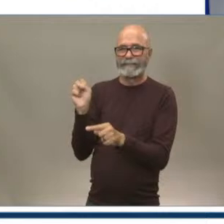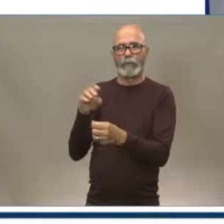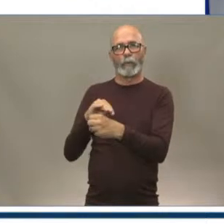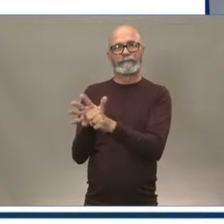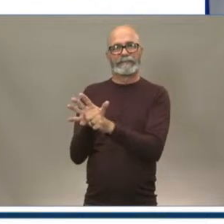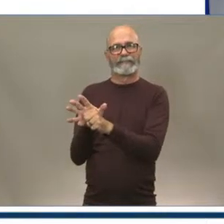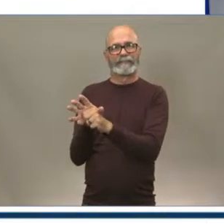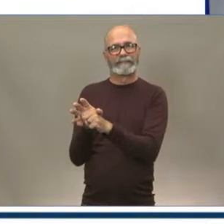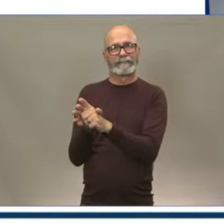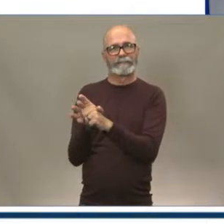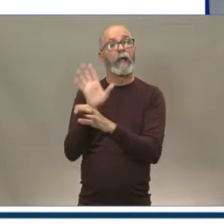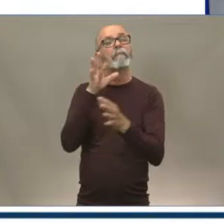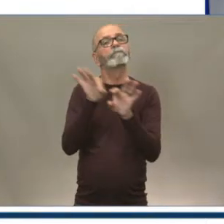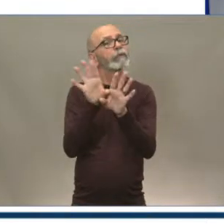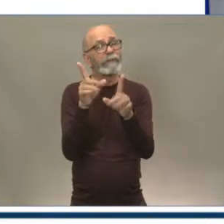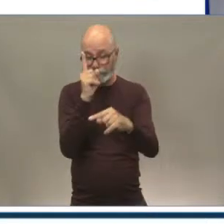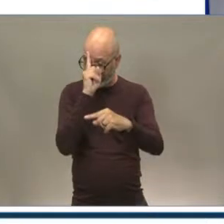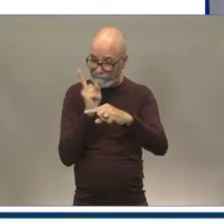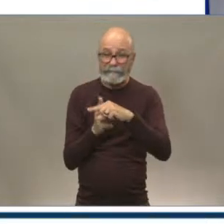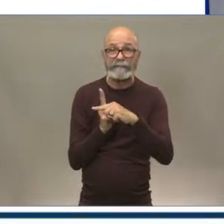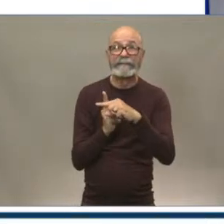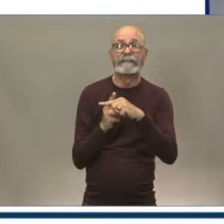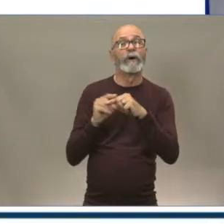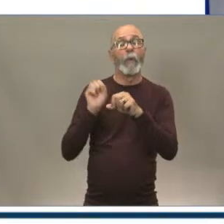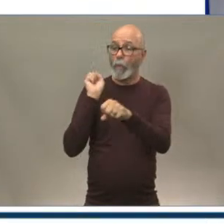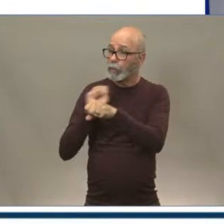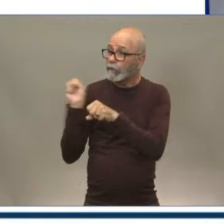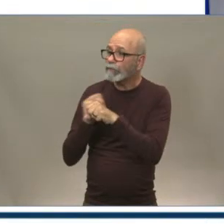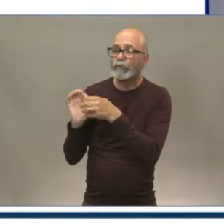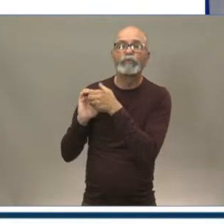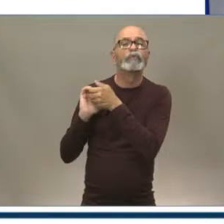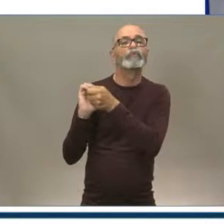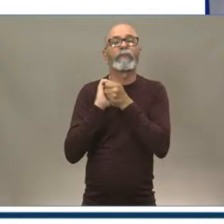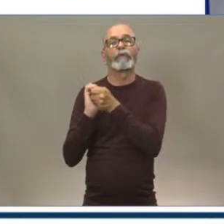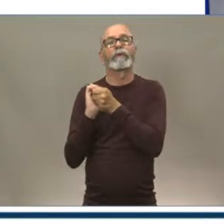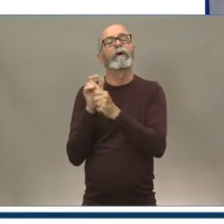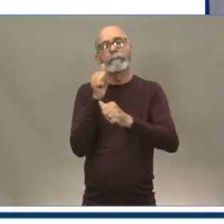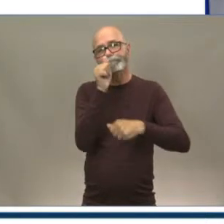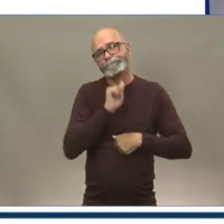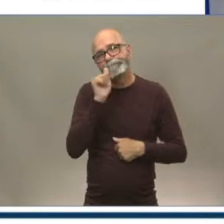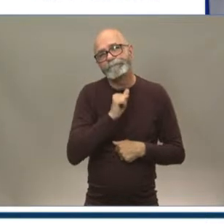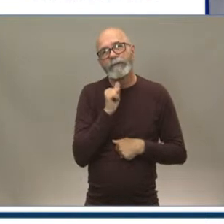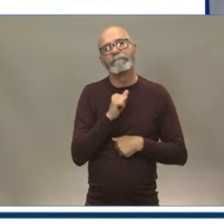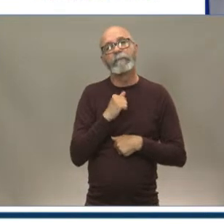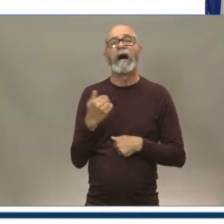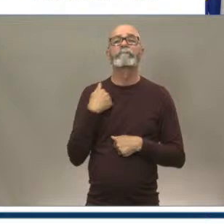if we work together, we will prevail. Have a good weekend and take care of one another.